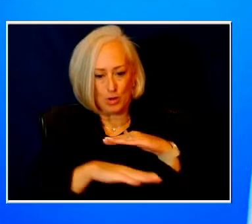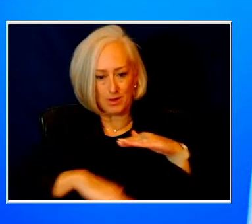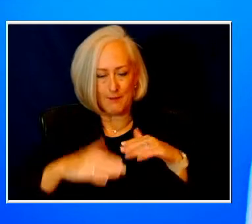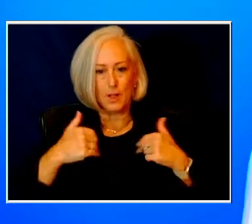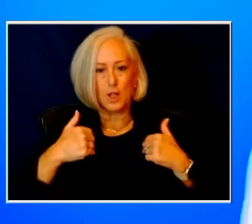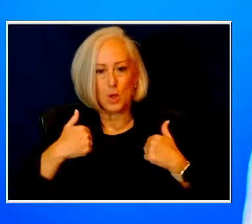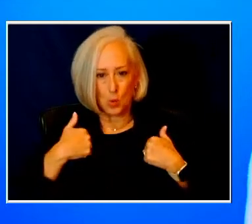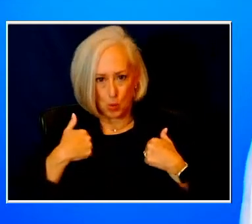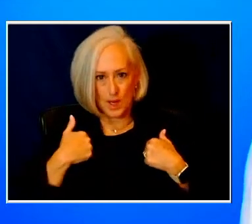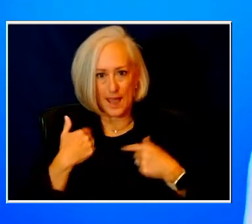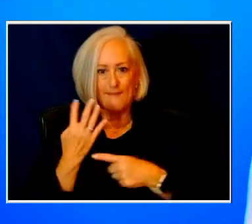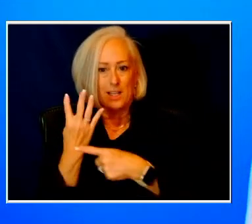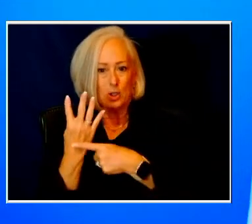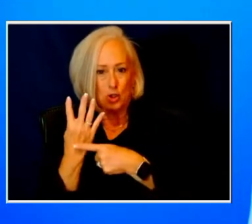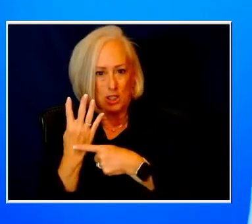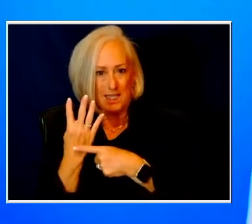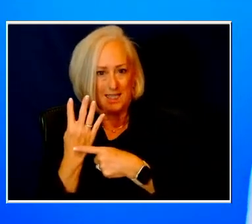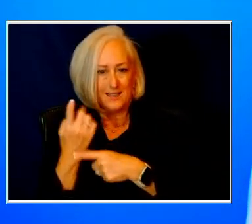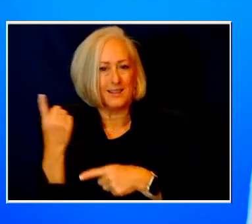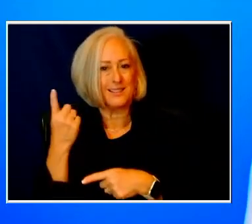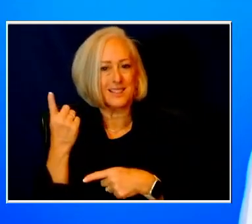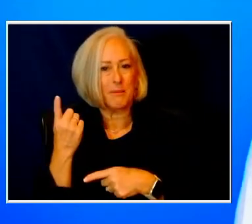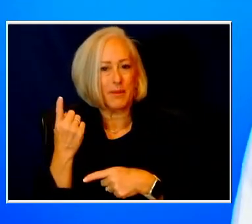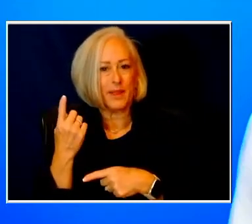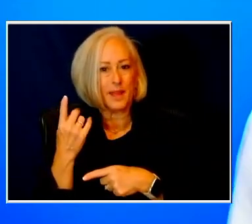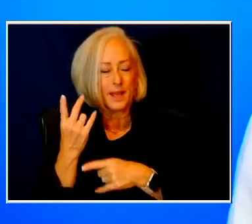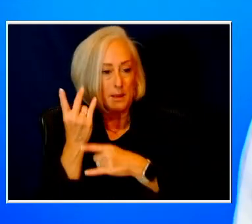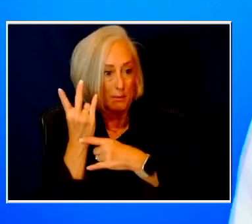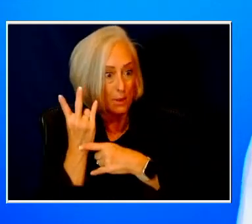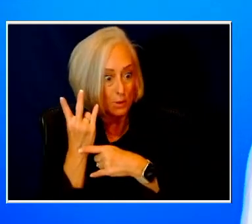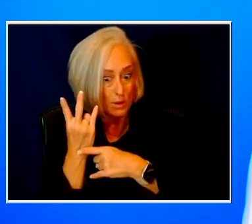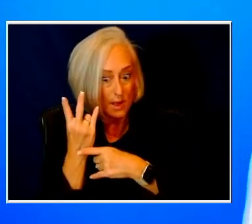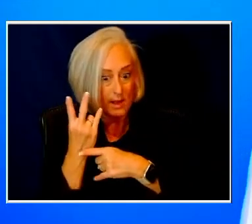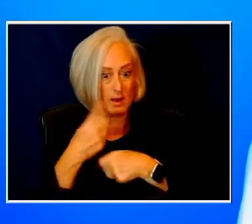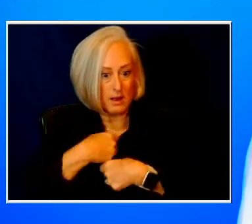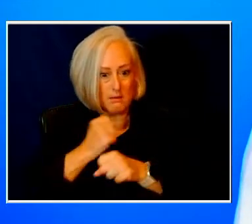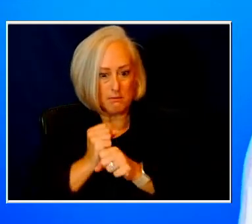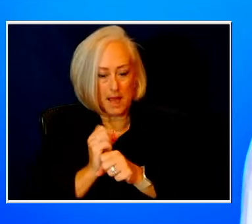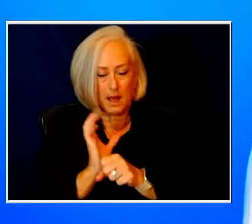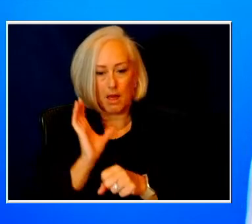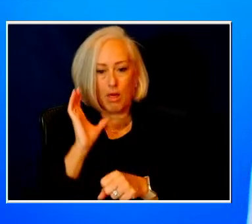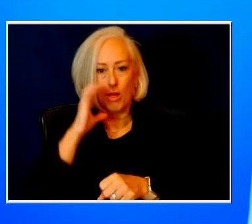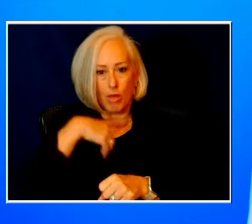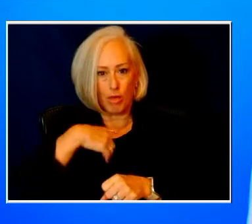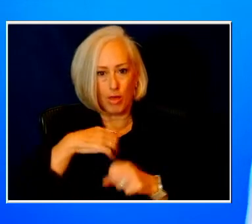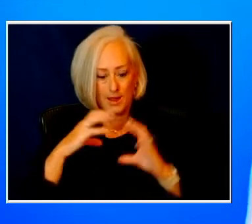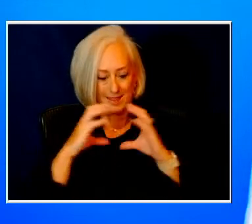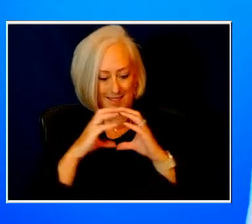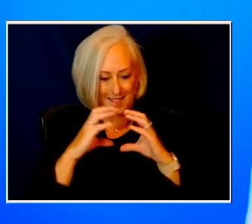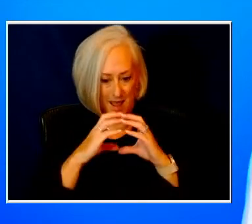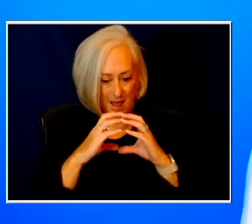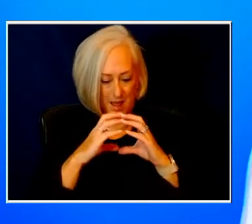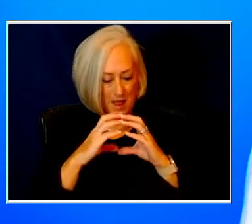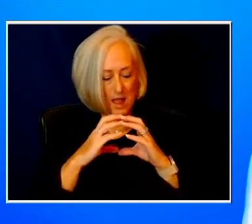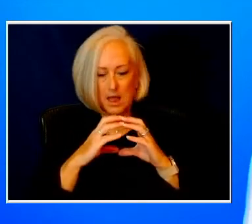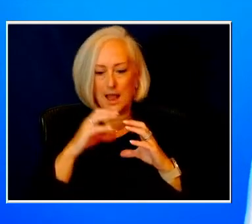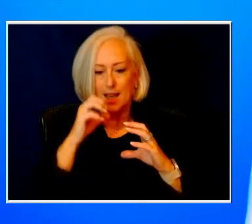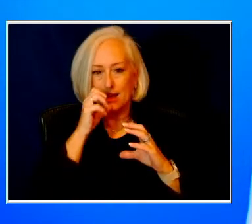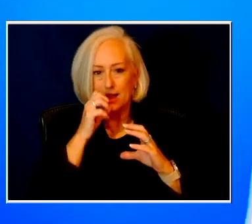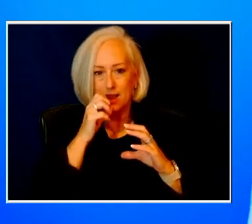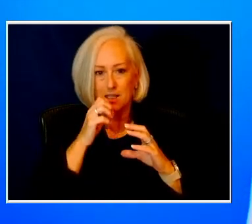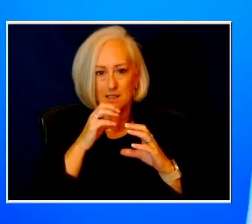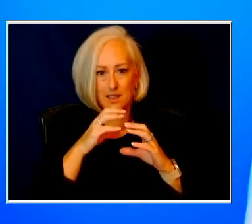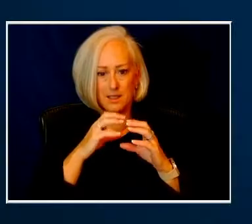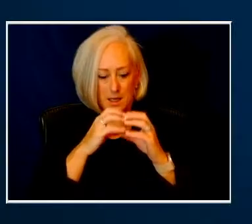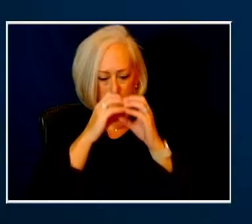gone wrong with it. It's produced these abnormal cells, and the body's inability to keep them from growing. But in this particular case, I don't think we